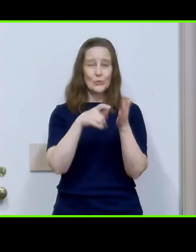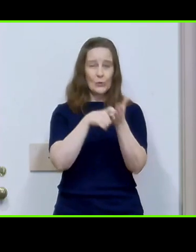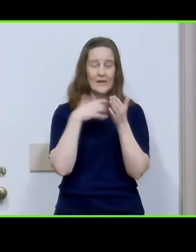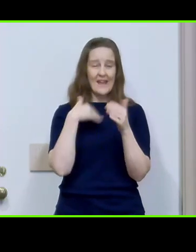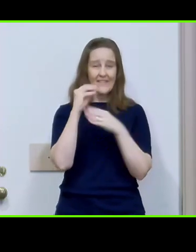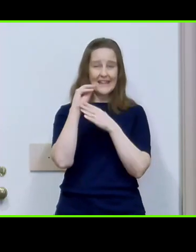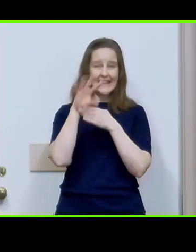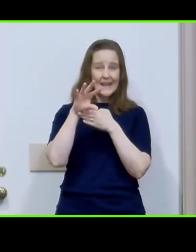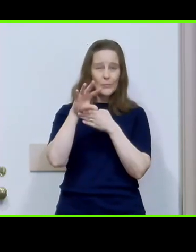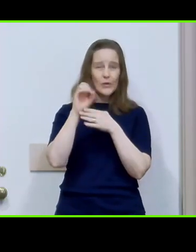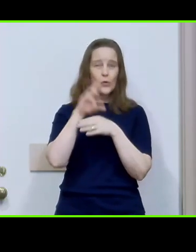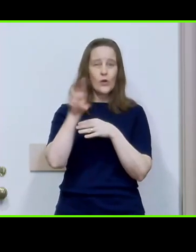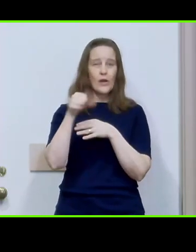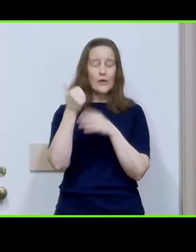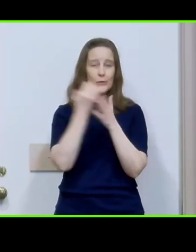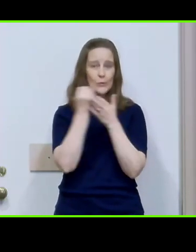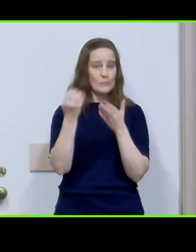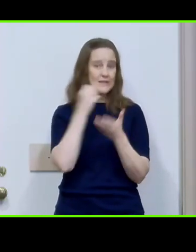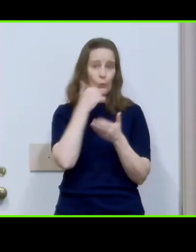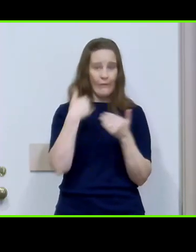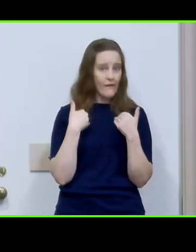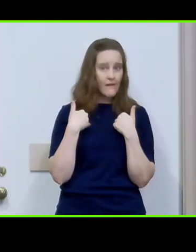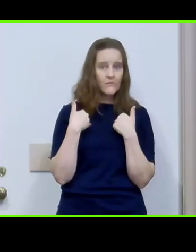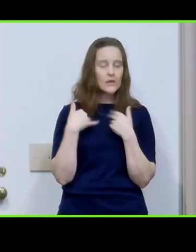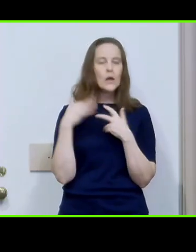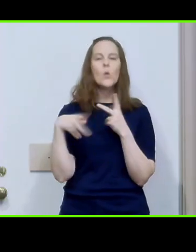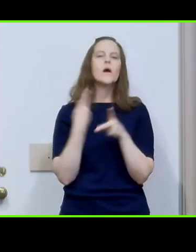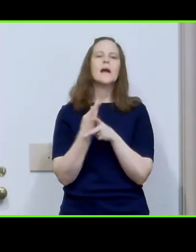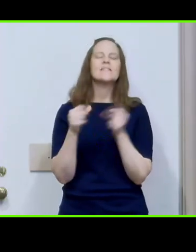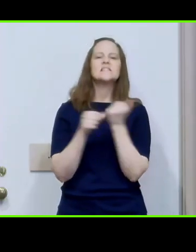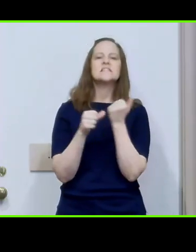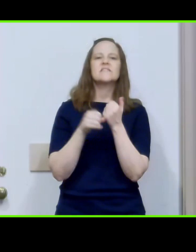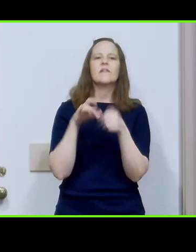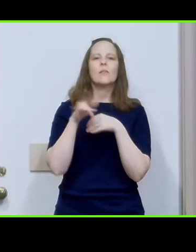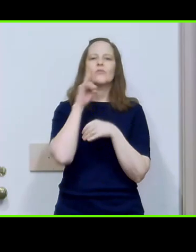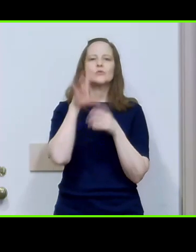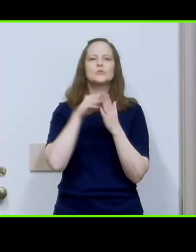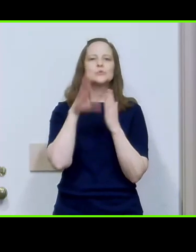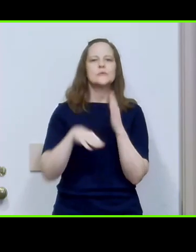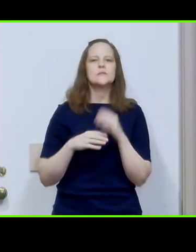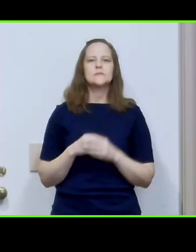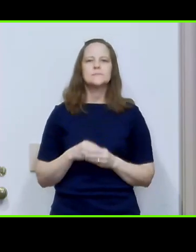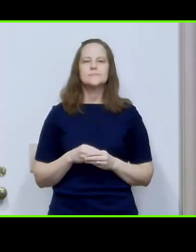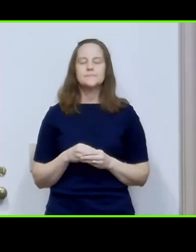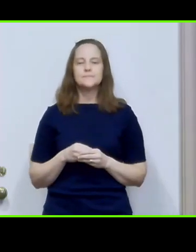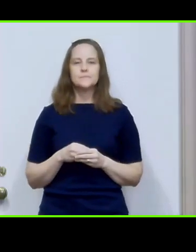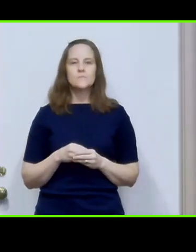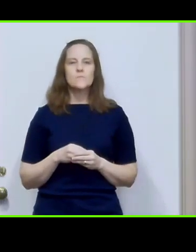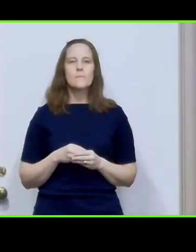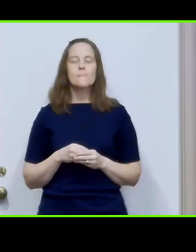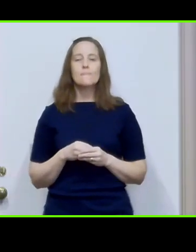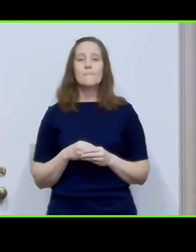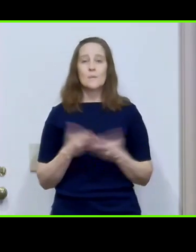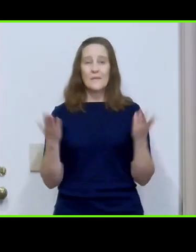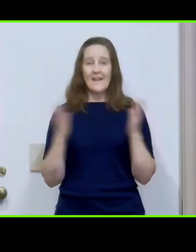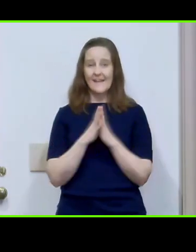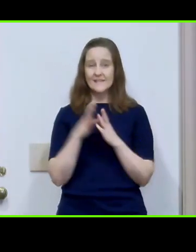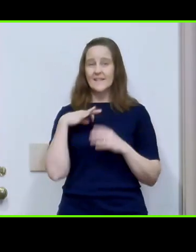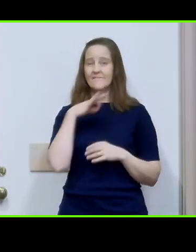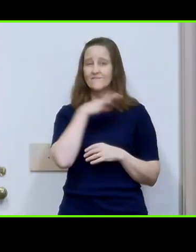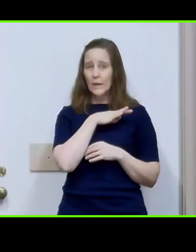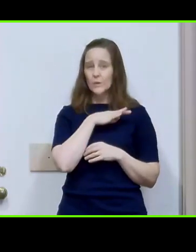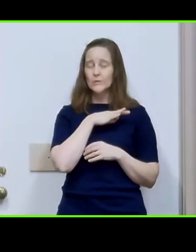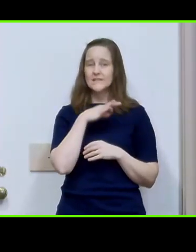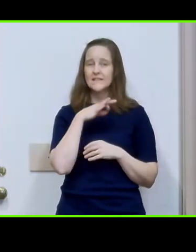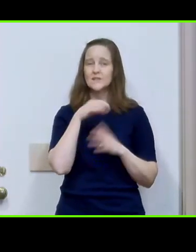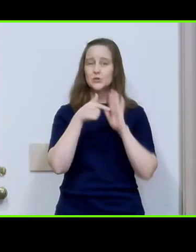or other equipment they may not have, what kind of assistance is available for those students? So one, we're asking that our faculty designate in